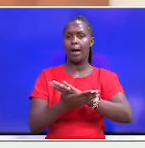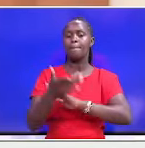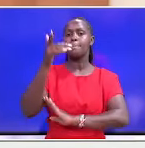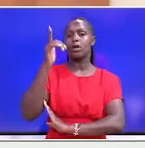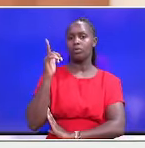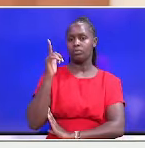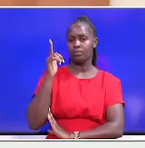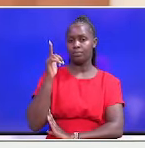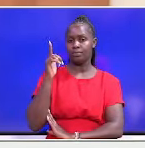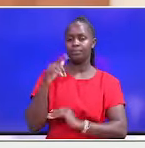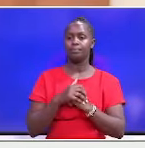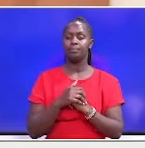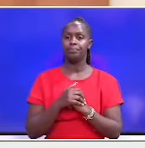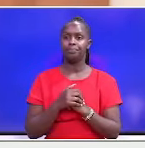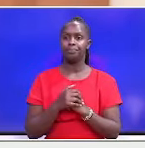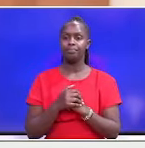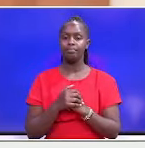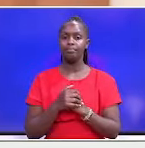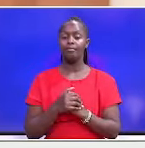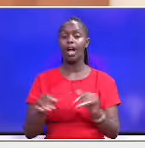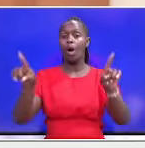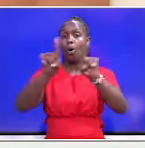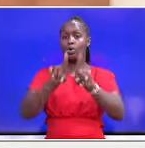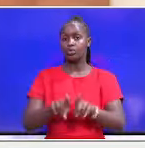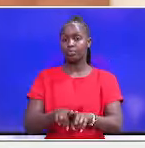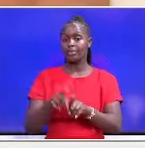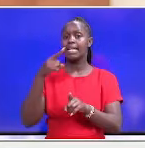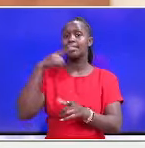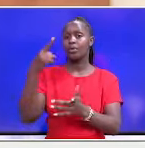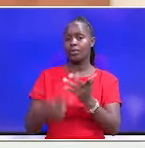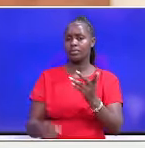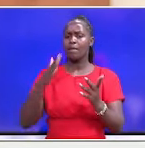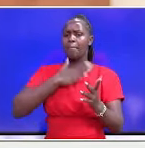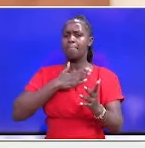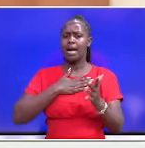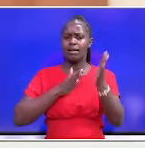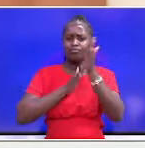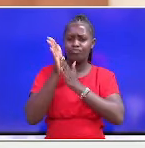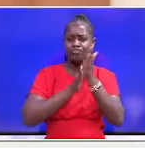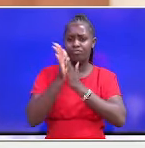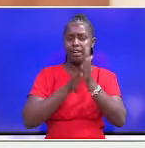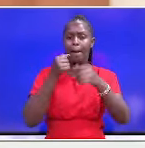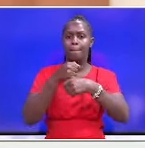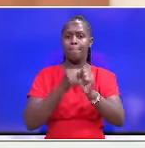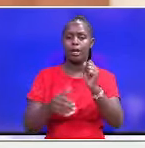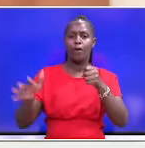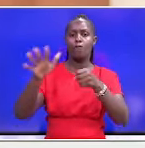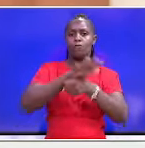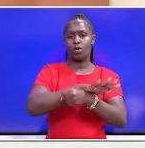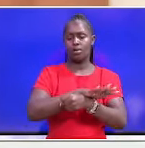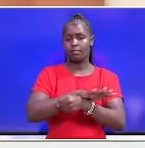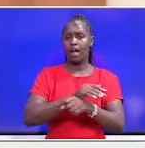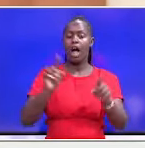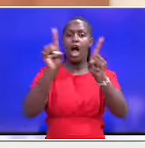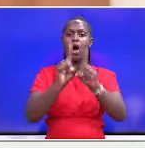due course. I further reiterate my determination to make full use of